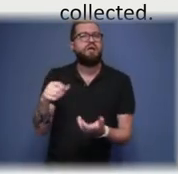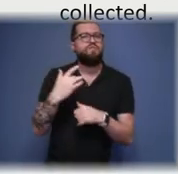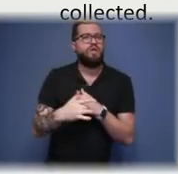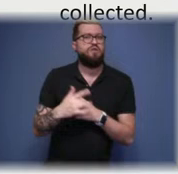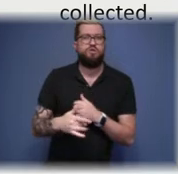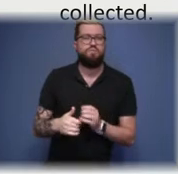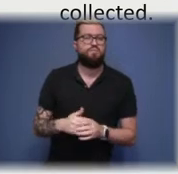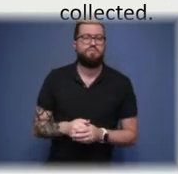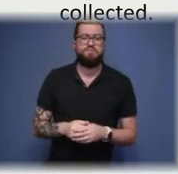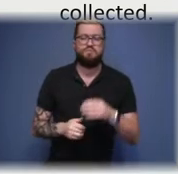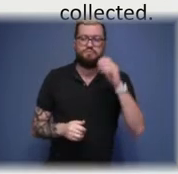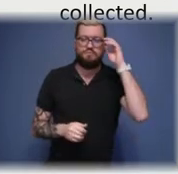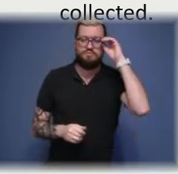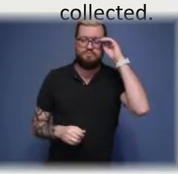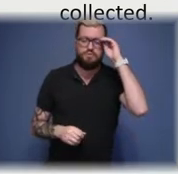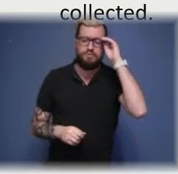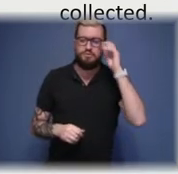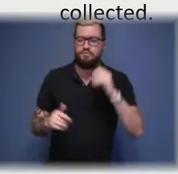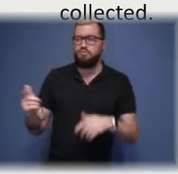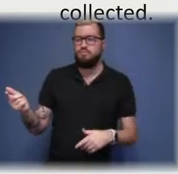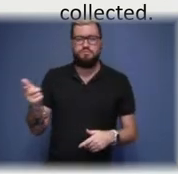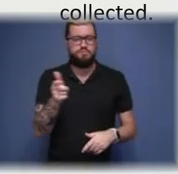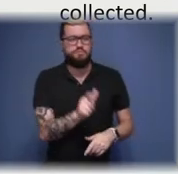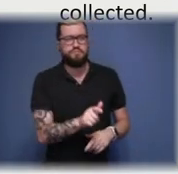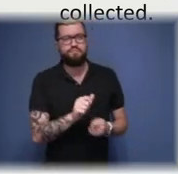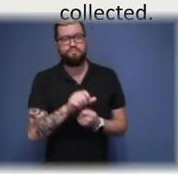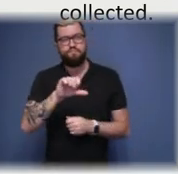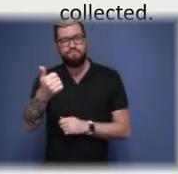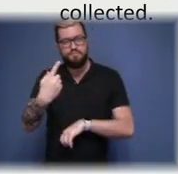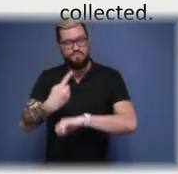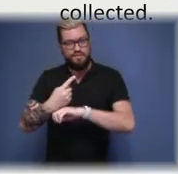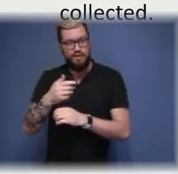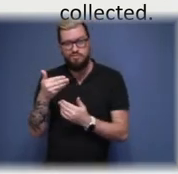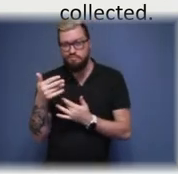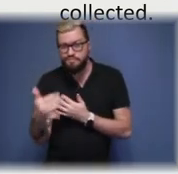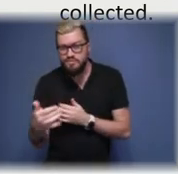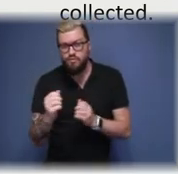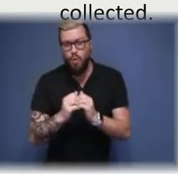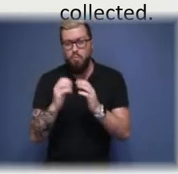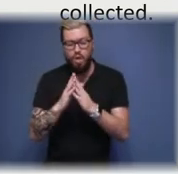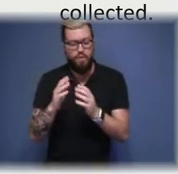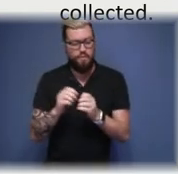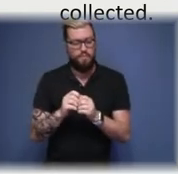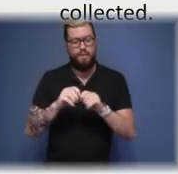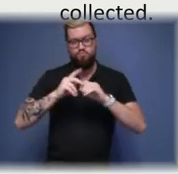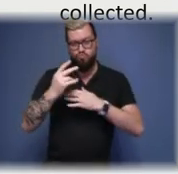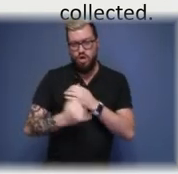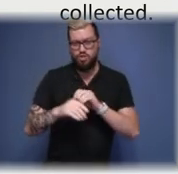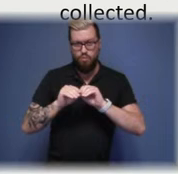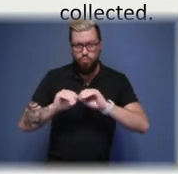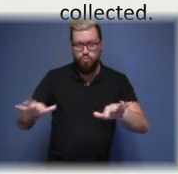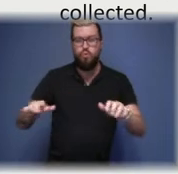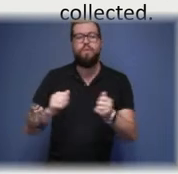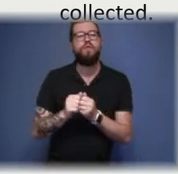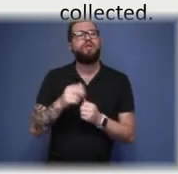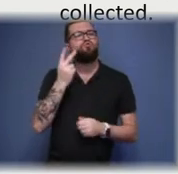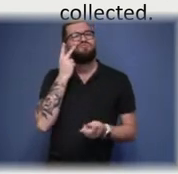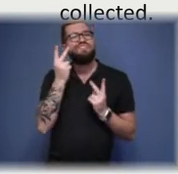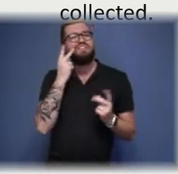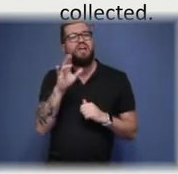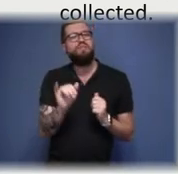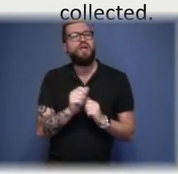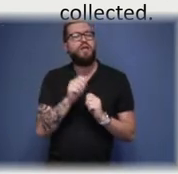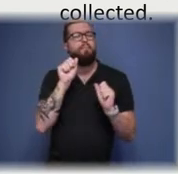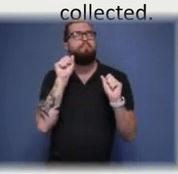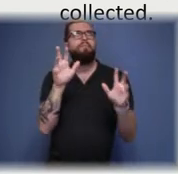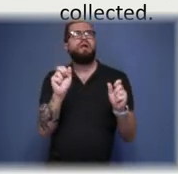So as we get closer, we're about 10 days away from launch of the project, and so what you see is the incredible